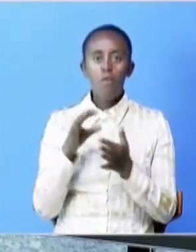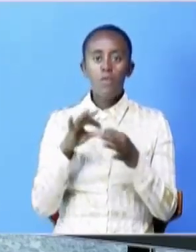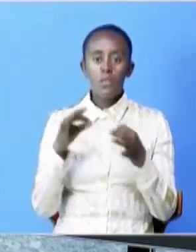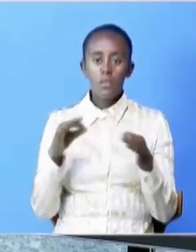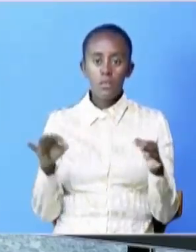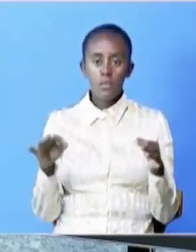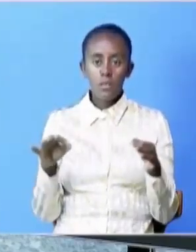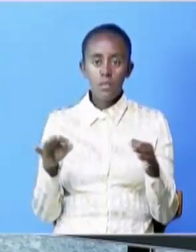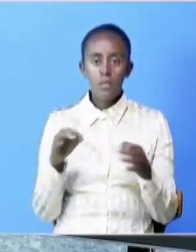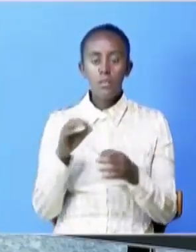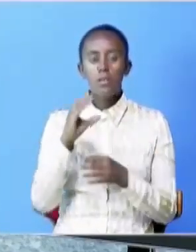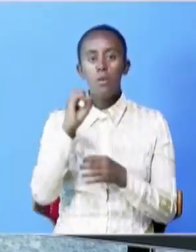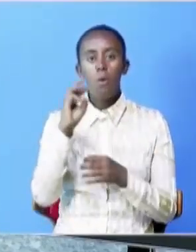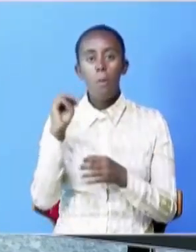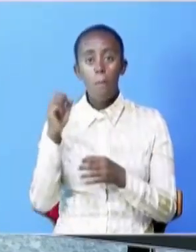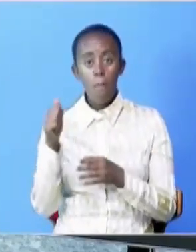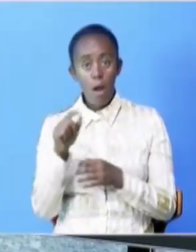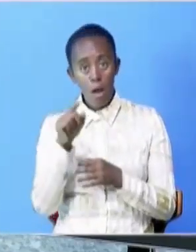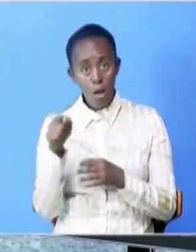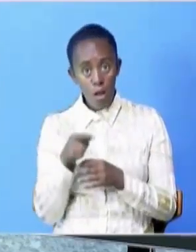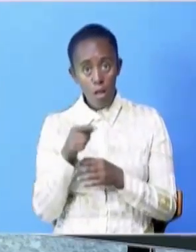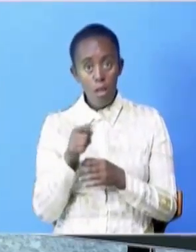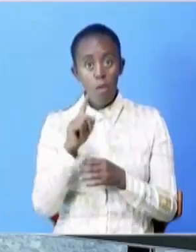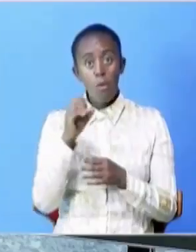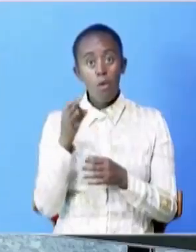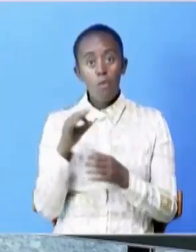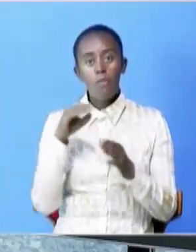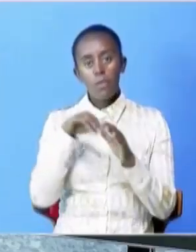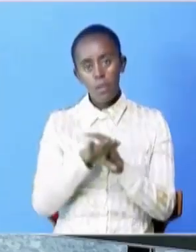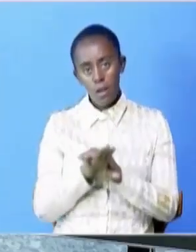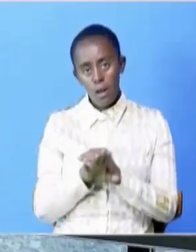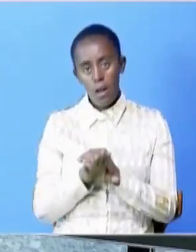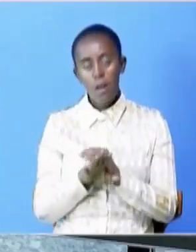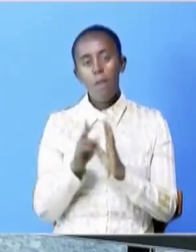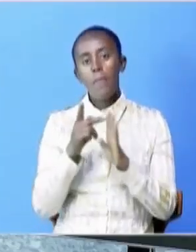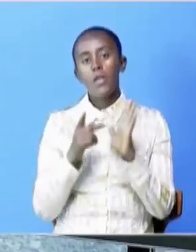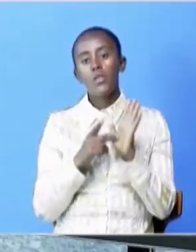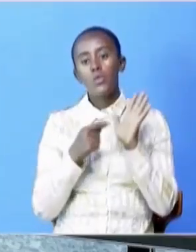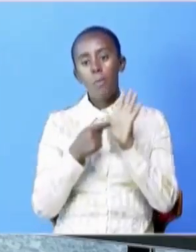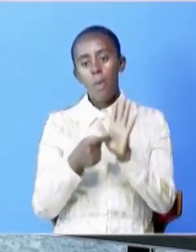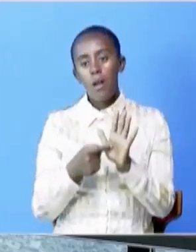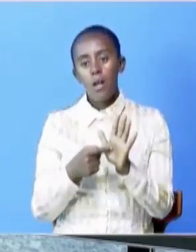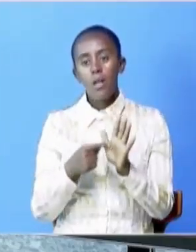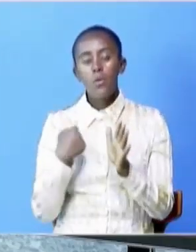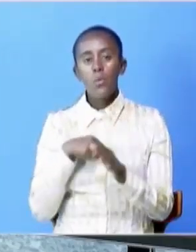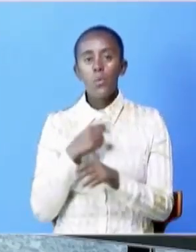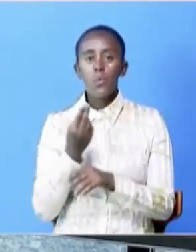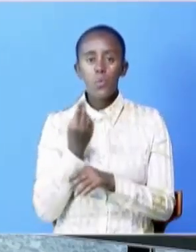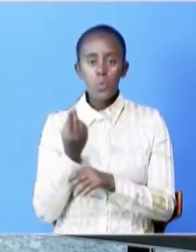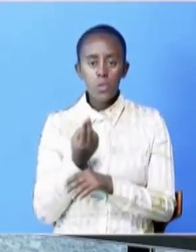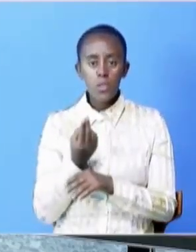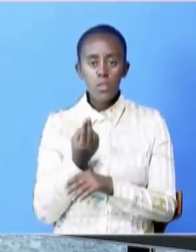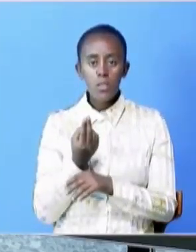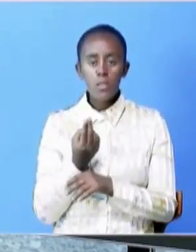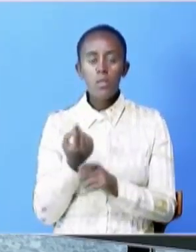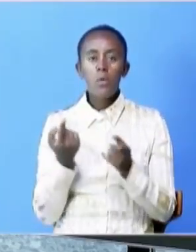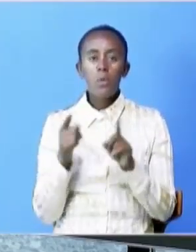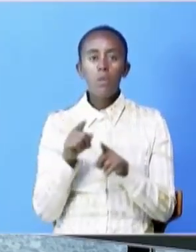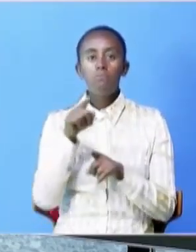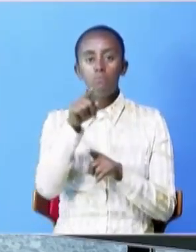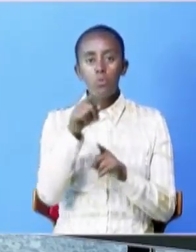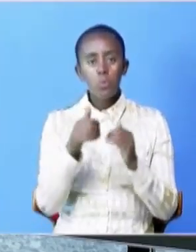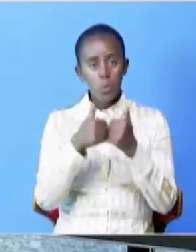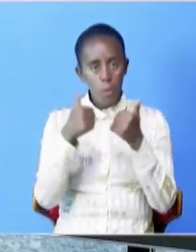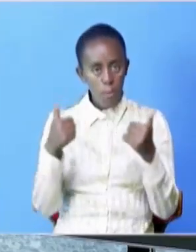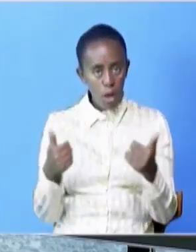sentence. Comma is one of the internal punctuation marks. We use it when we are trying to